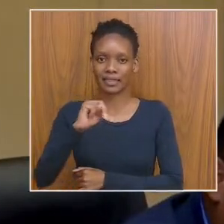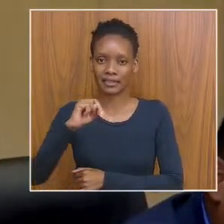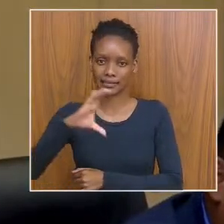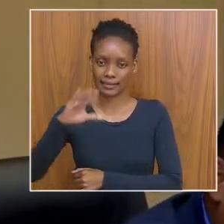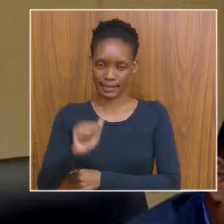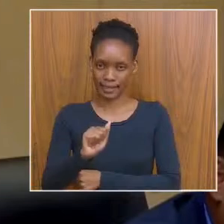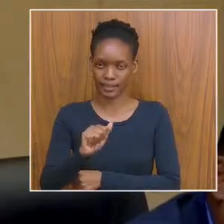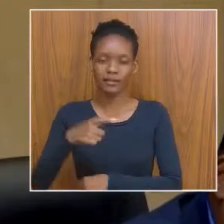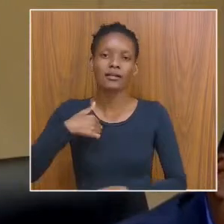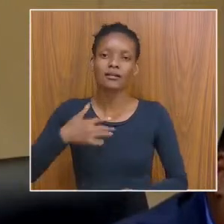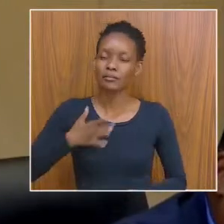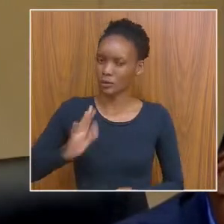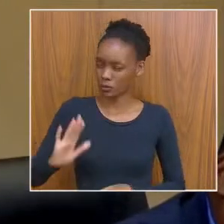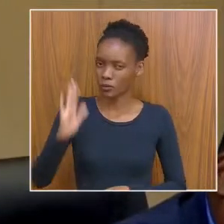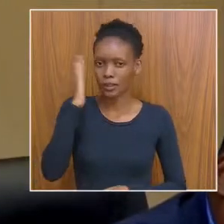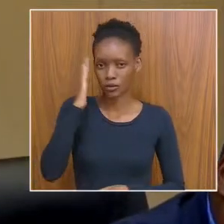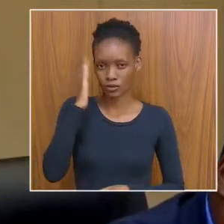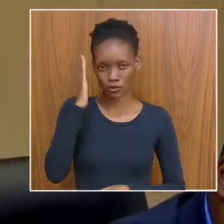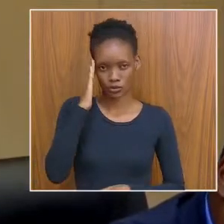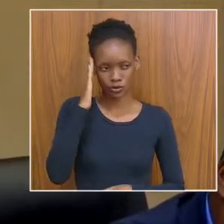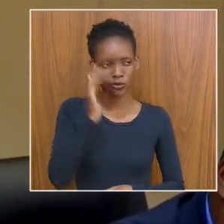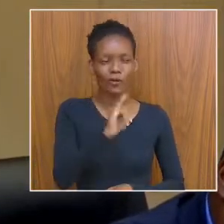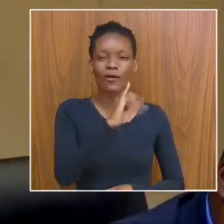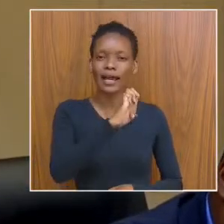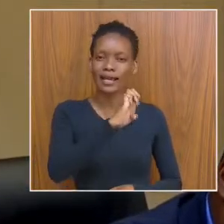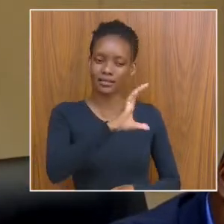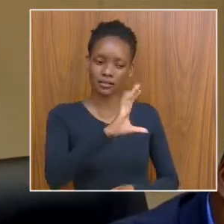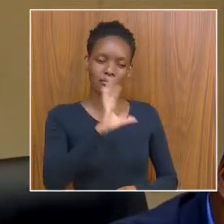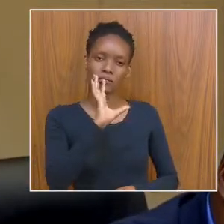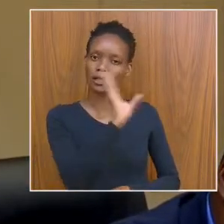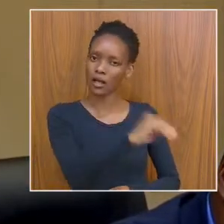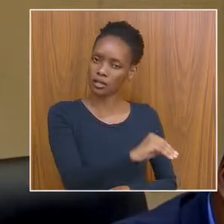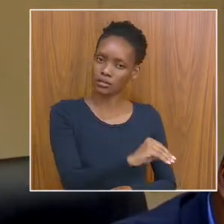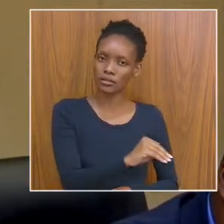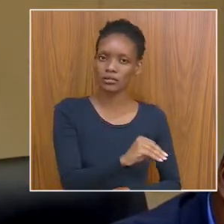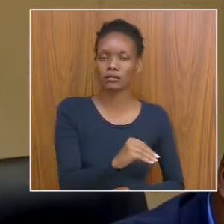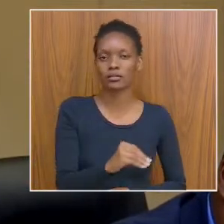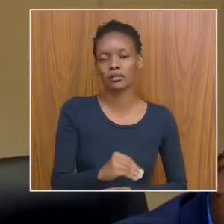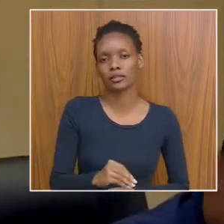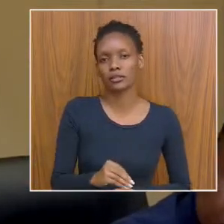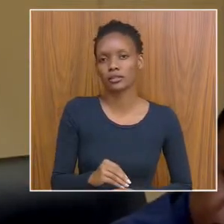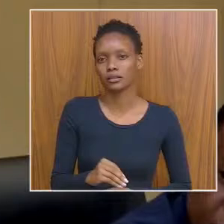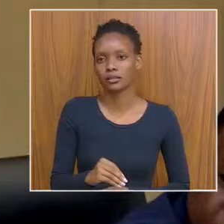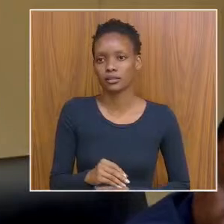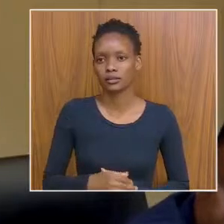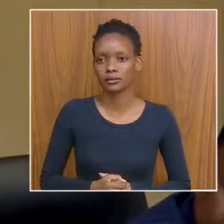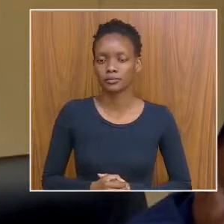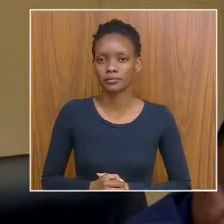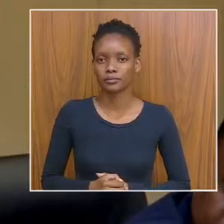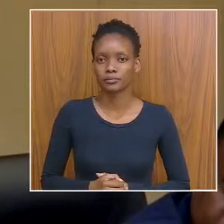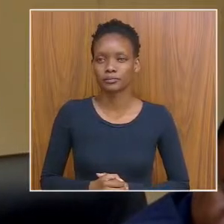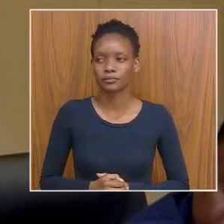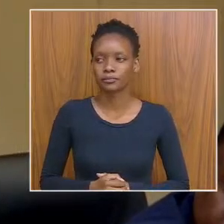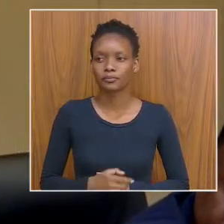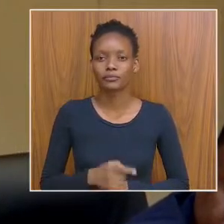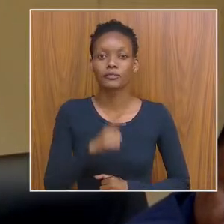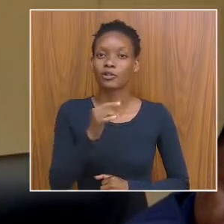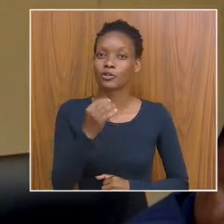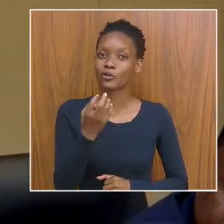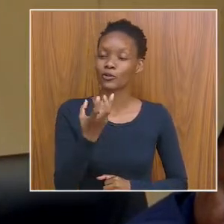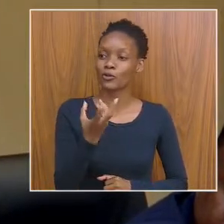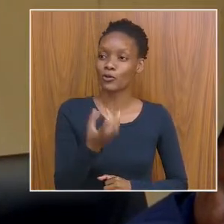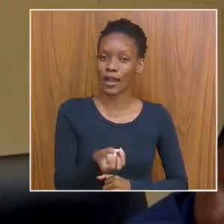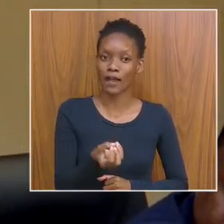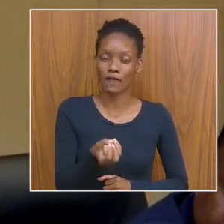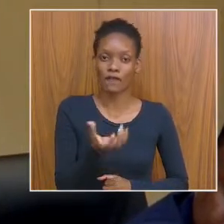clarity from the IEC with regards to on what basis, and actually do you have the full order